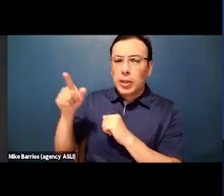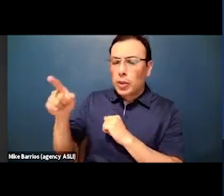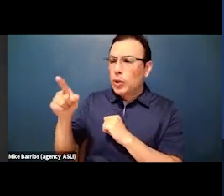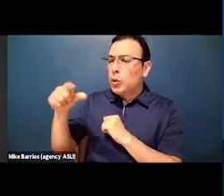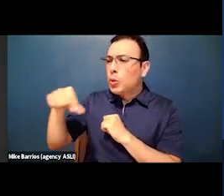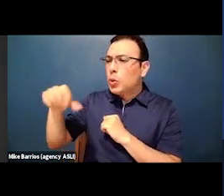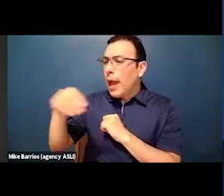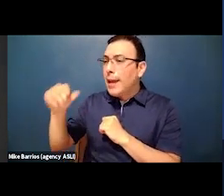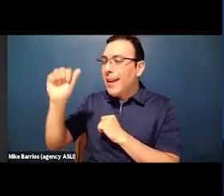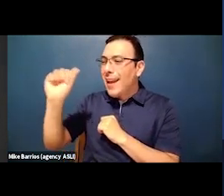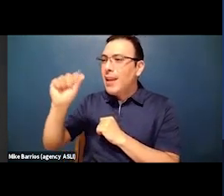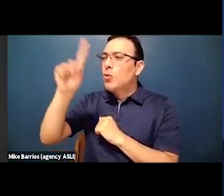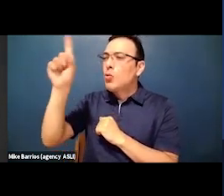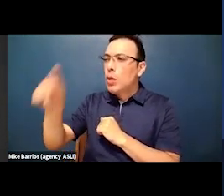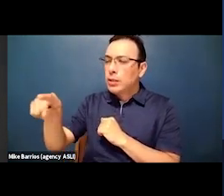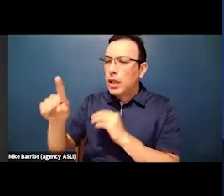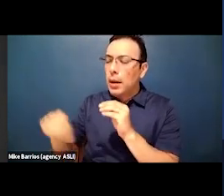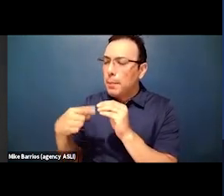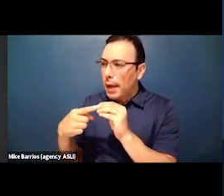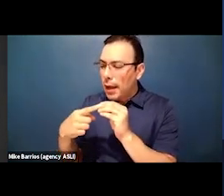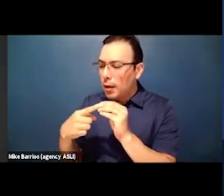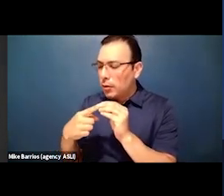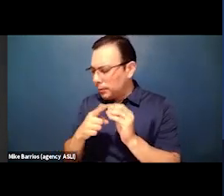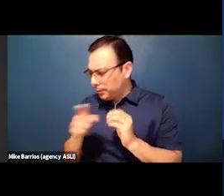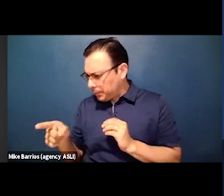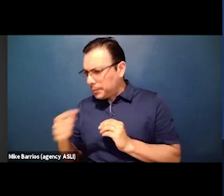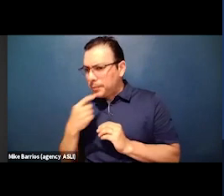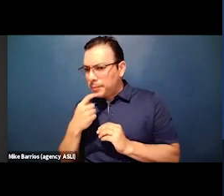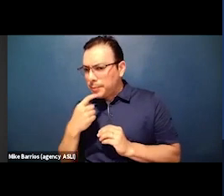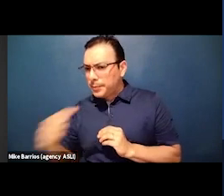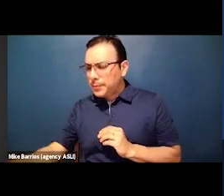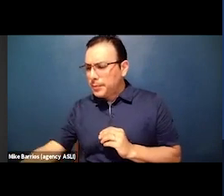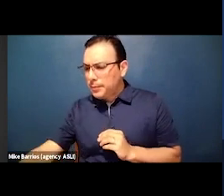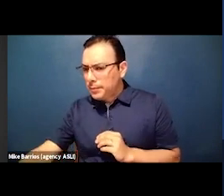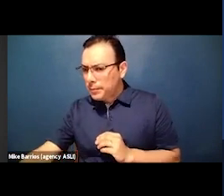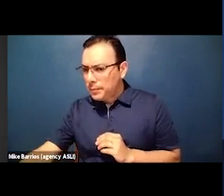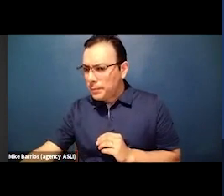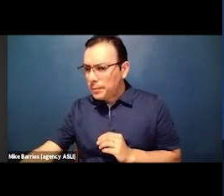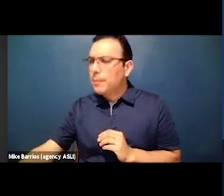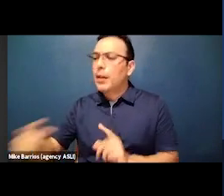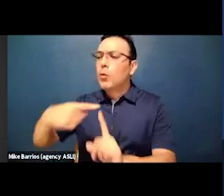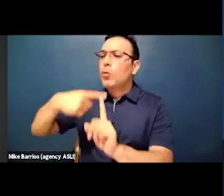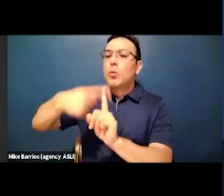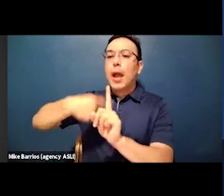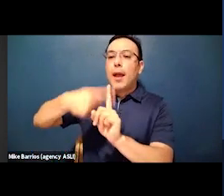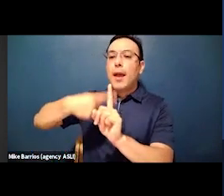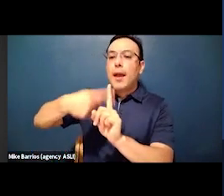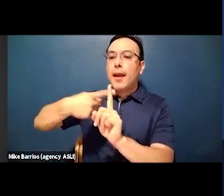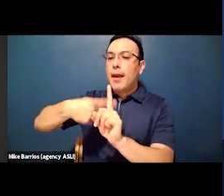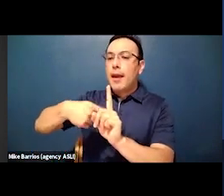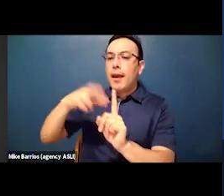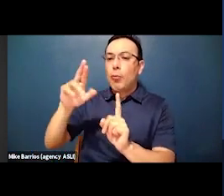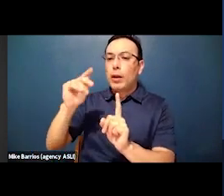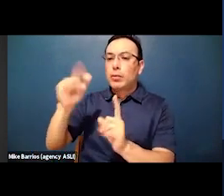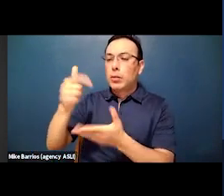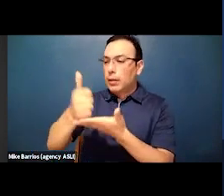I'm sorry, about what? Are you aware of any, there's a question in the Q&A, you mentioned that rental assistance for those impacted by COVID.